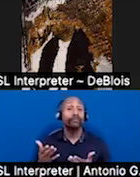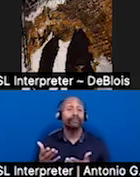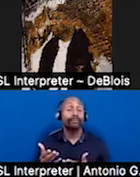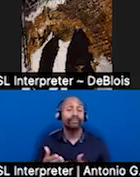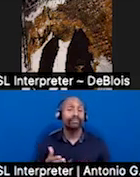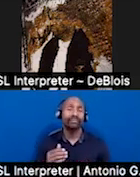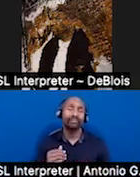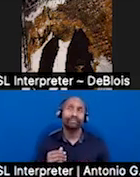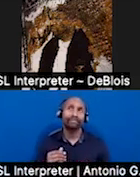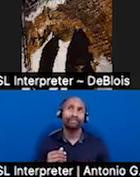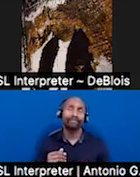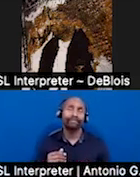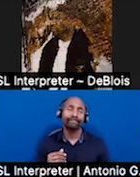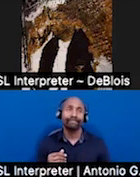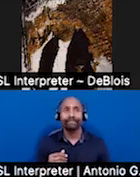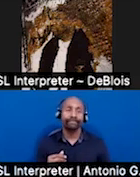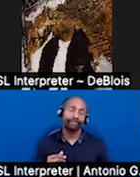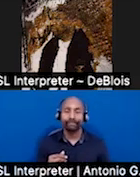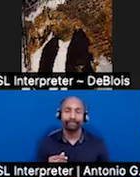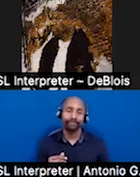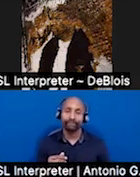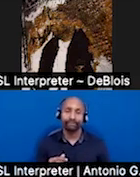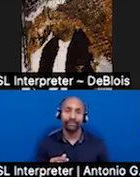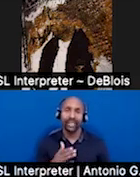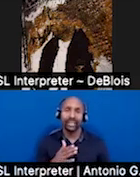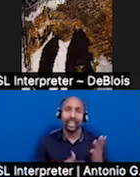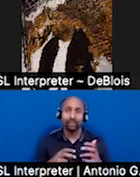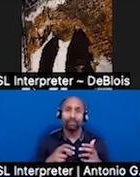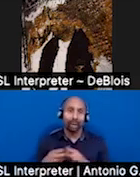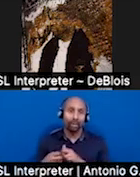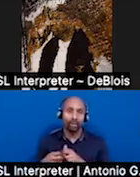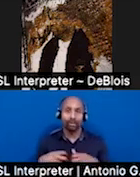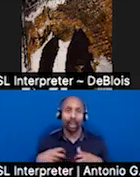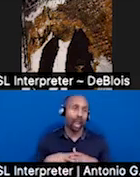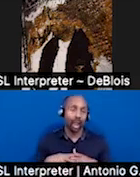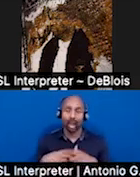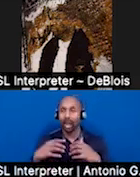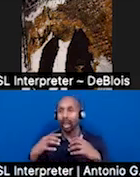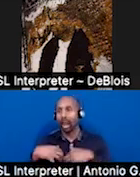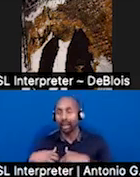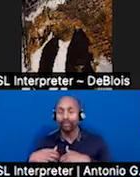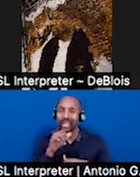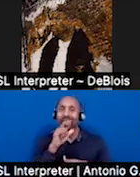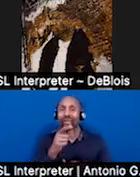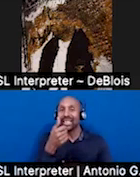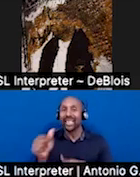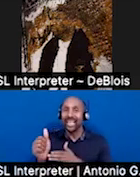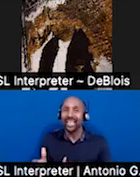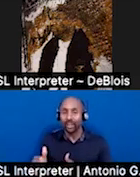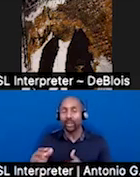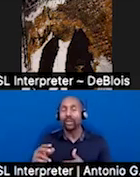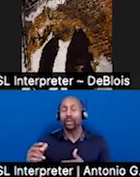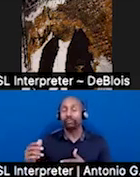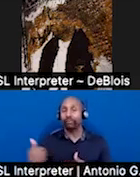your anybody as the leader's fault. Some of it is just, I didn't have proper instruction